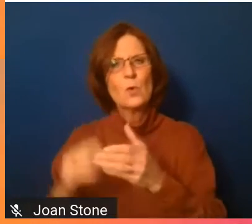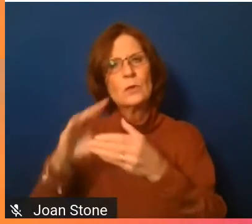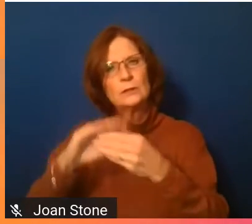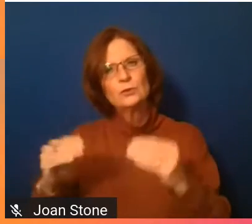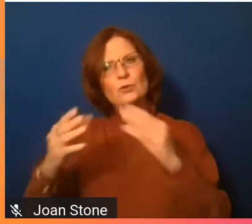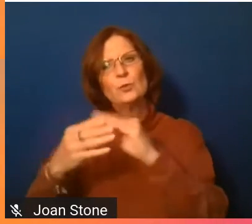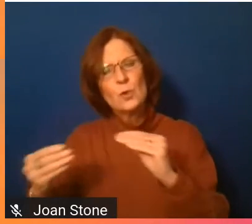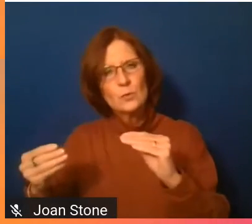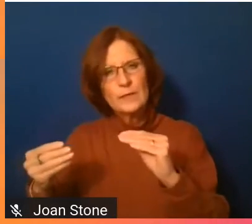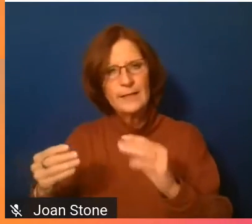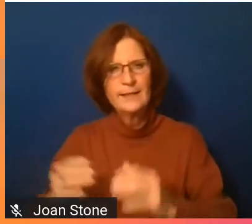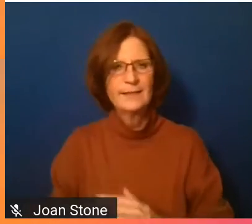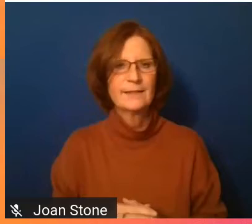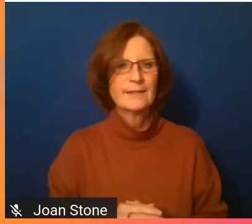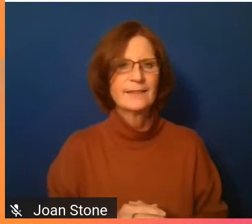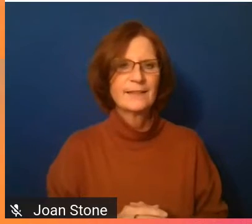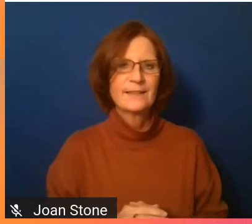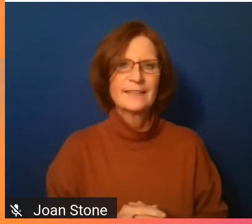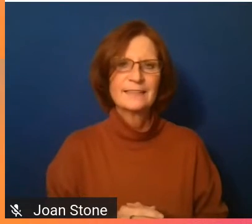rhetoric,